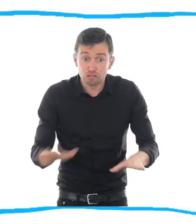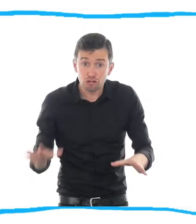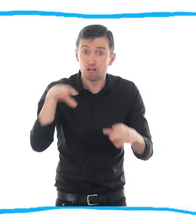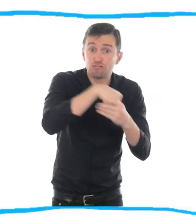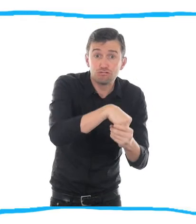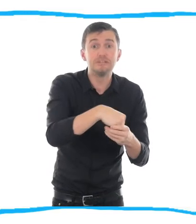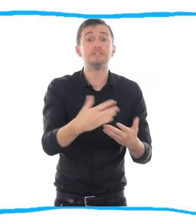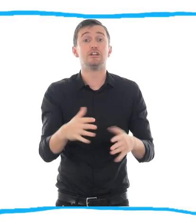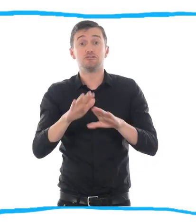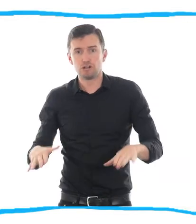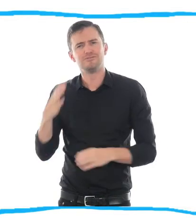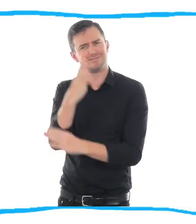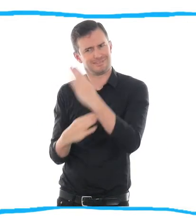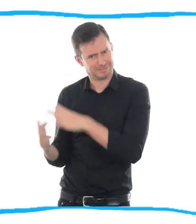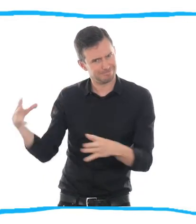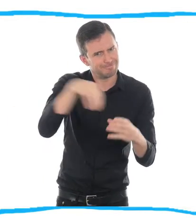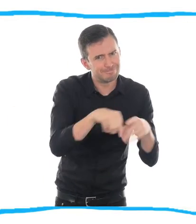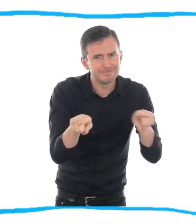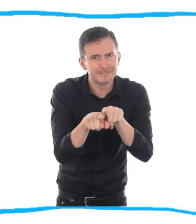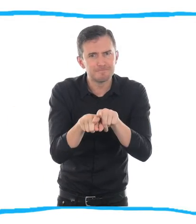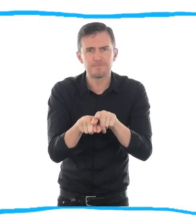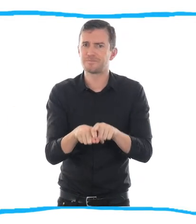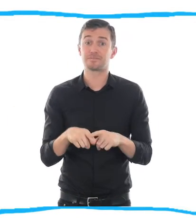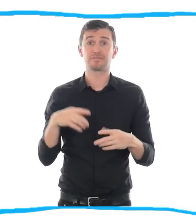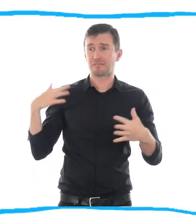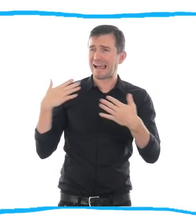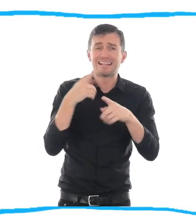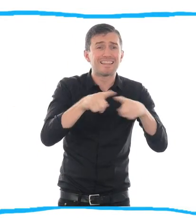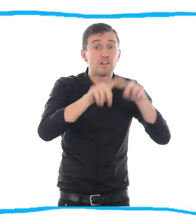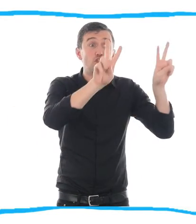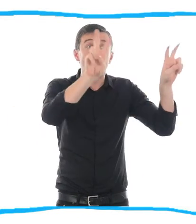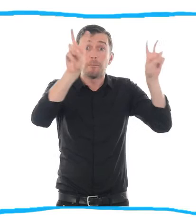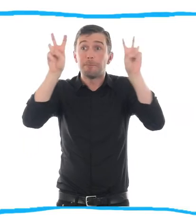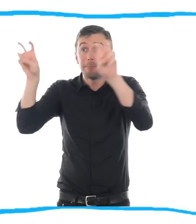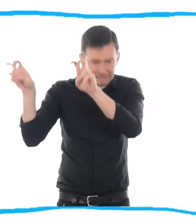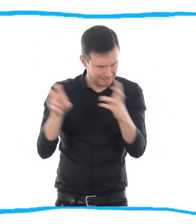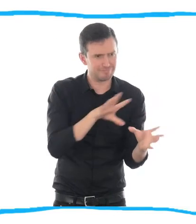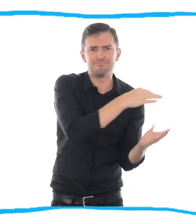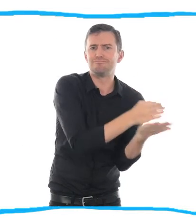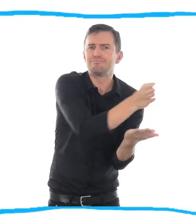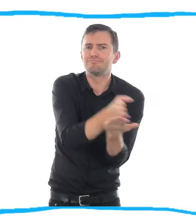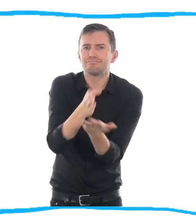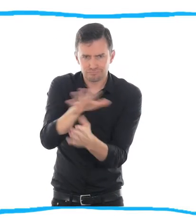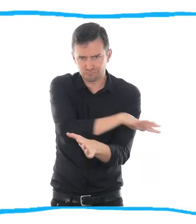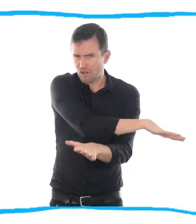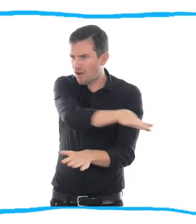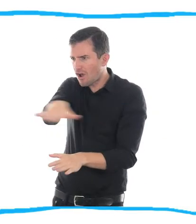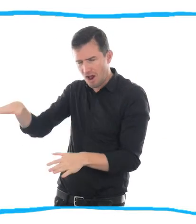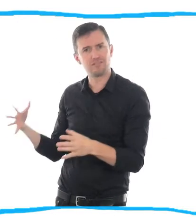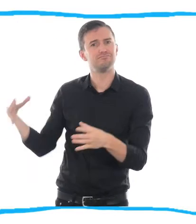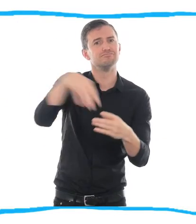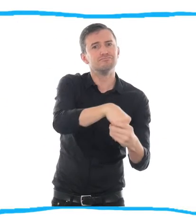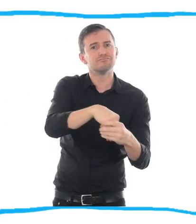with disabilities. This applies to all the topics you are working on. Across the board, create opportunities for children with disabilities to